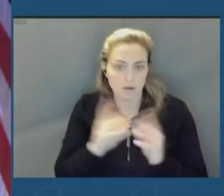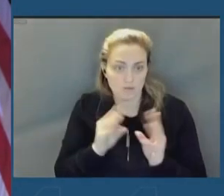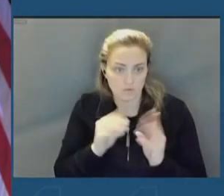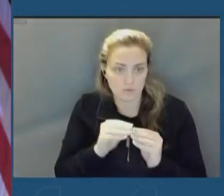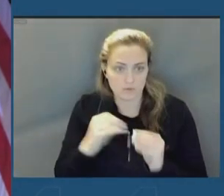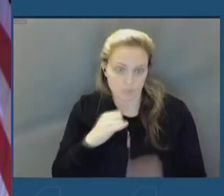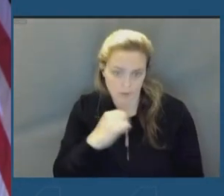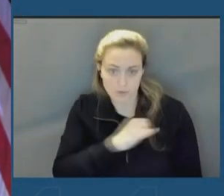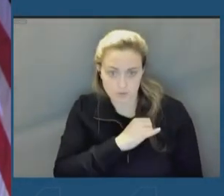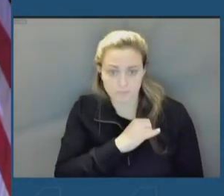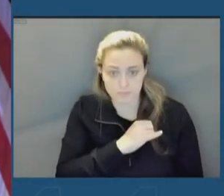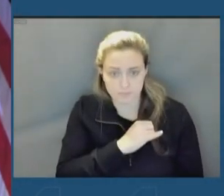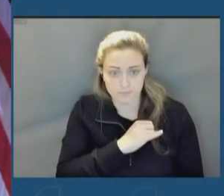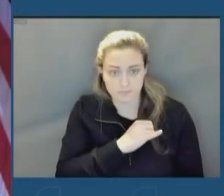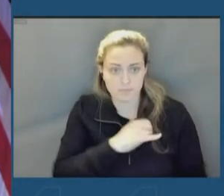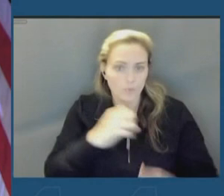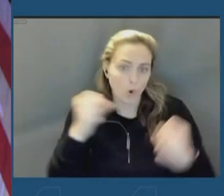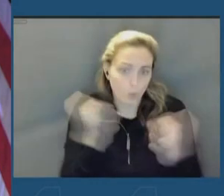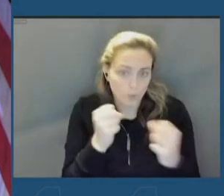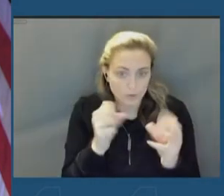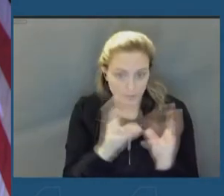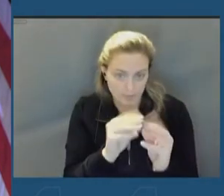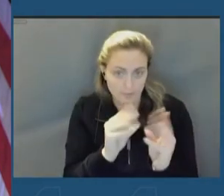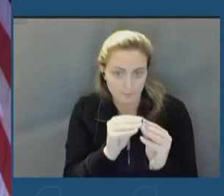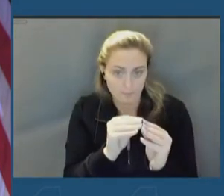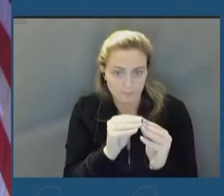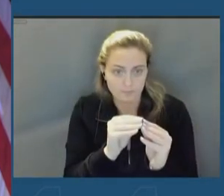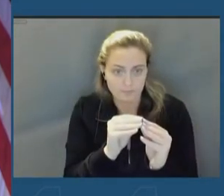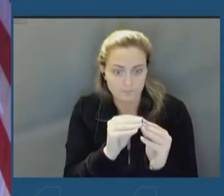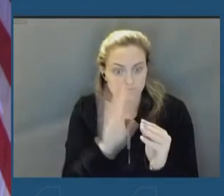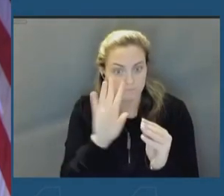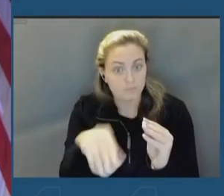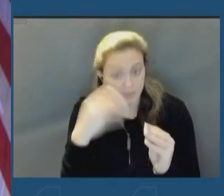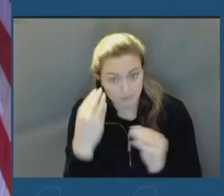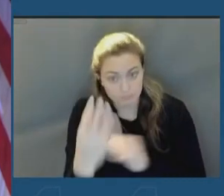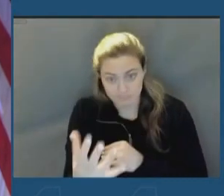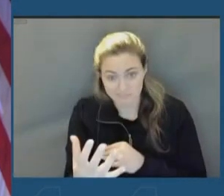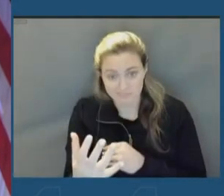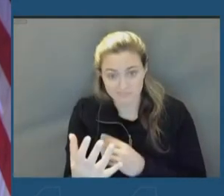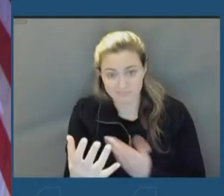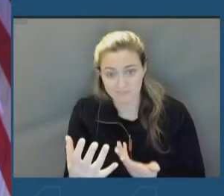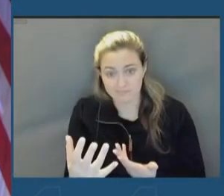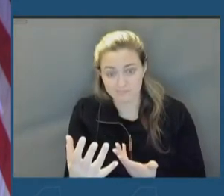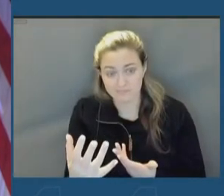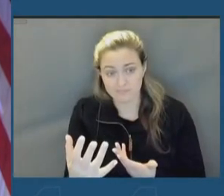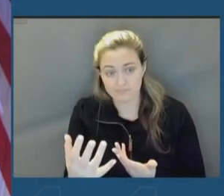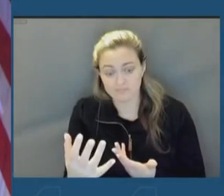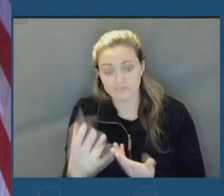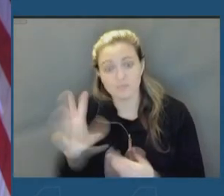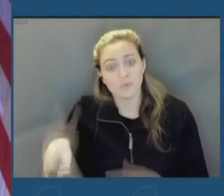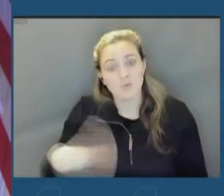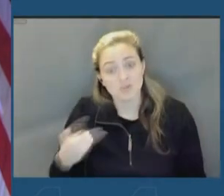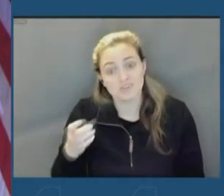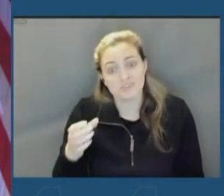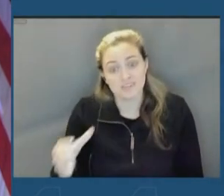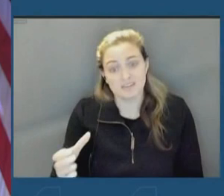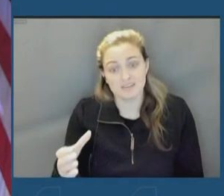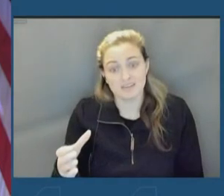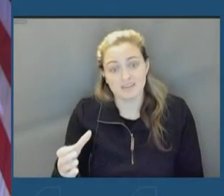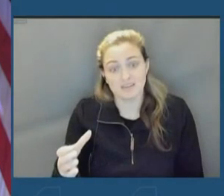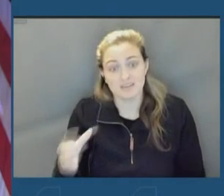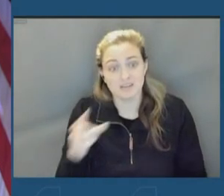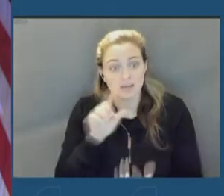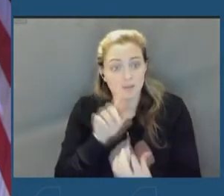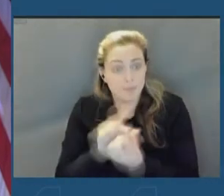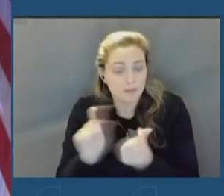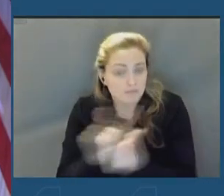Mayors winter meeting. And I can tell you that at Washington, D.C., meeting with mayors